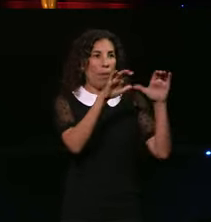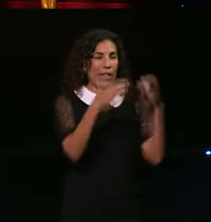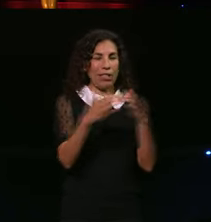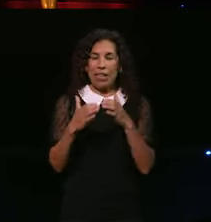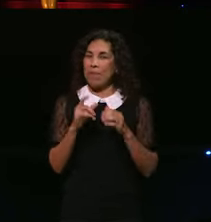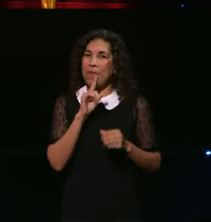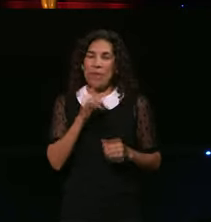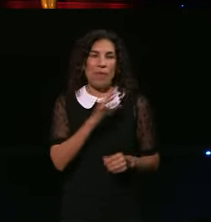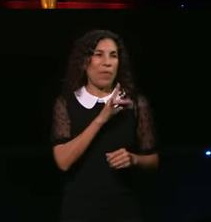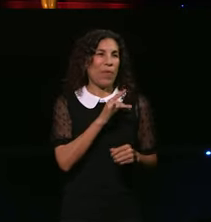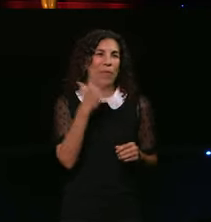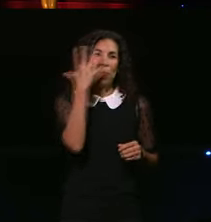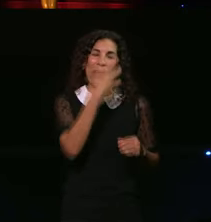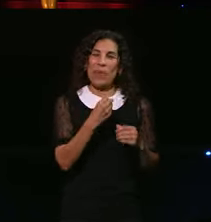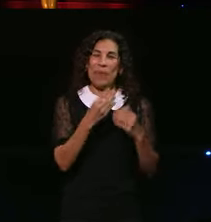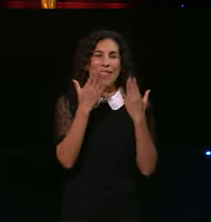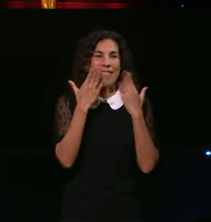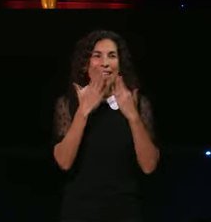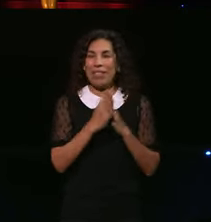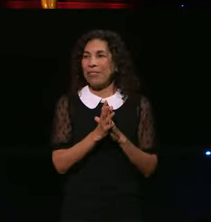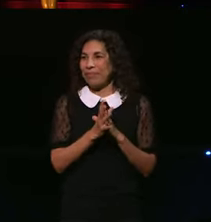are up there, so.